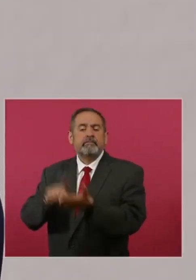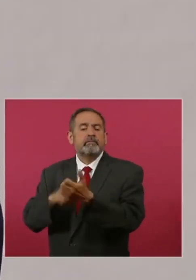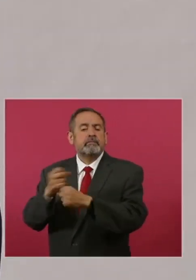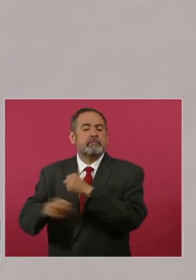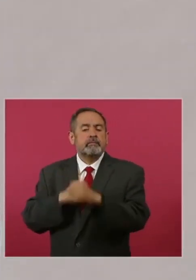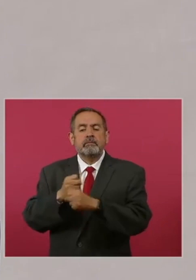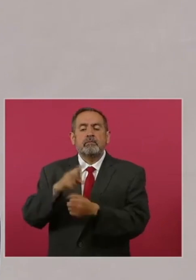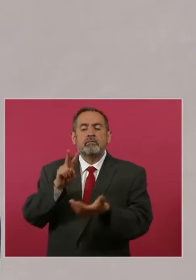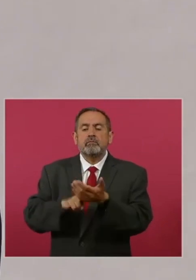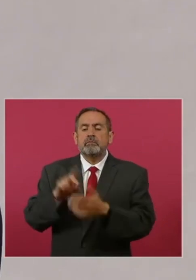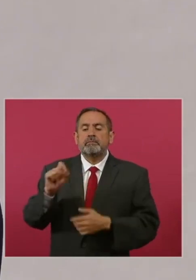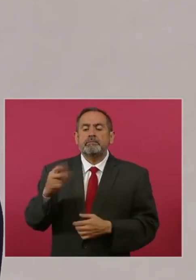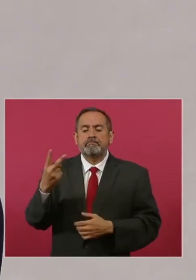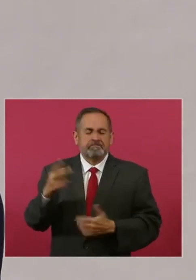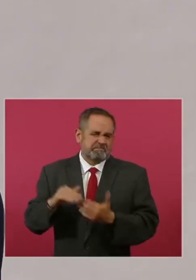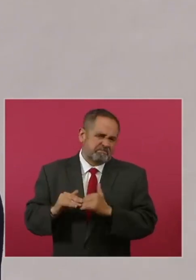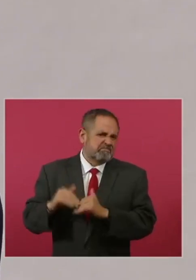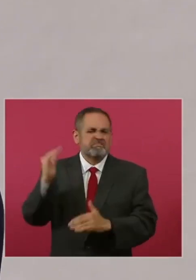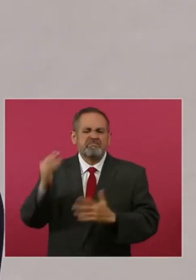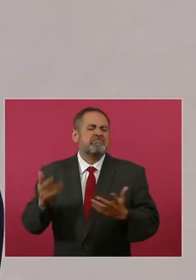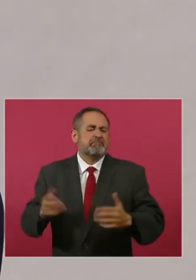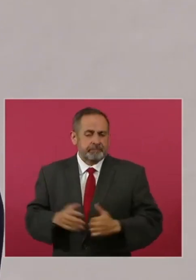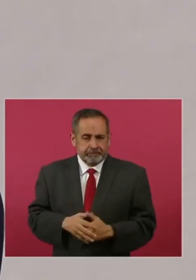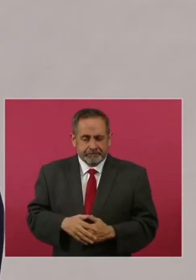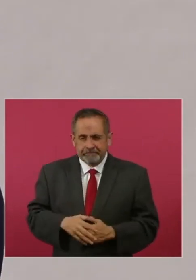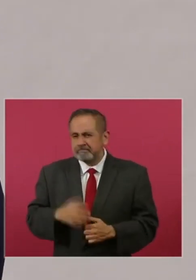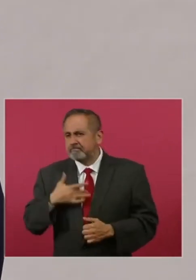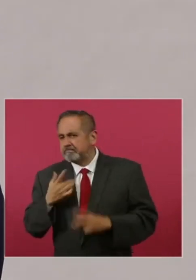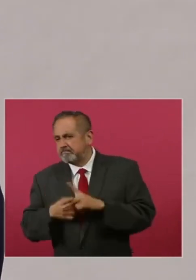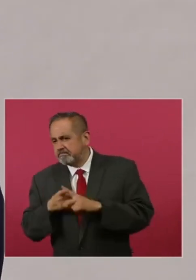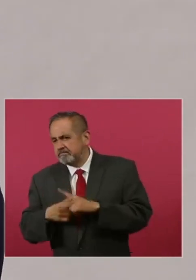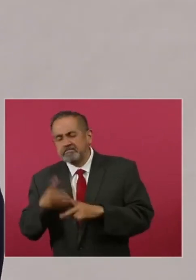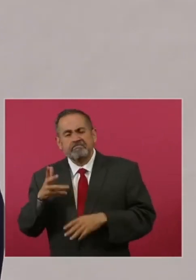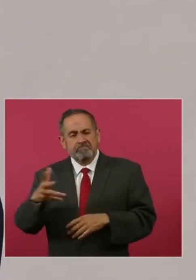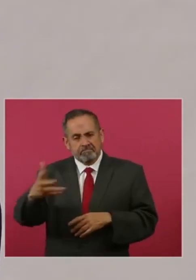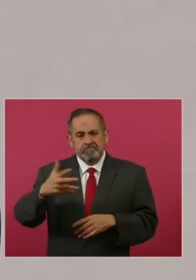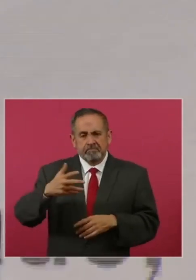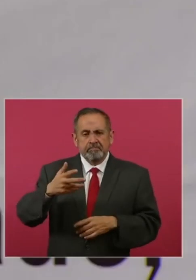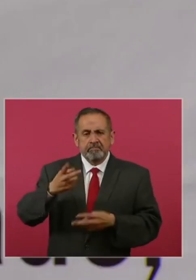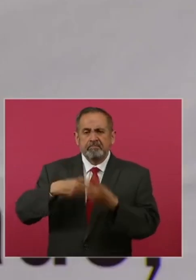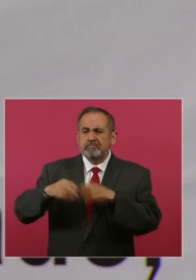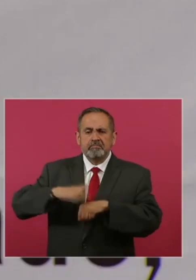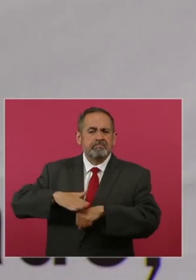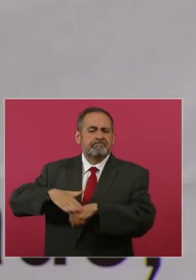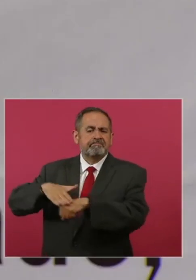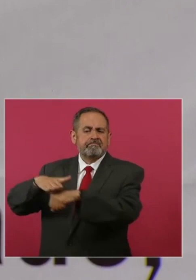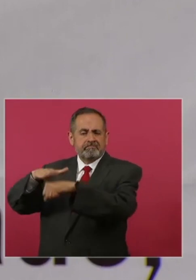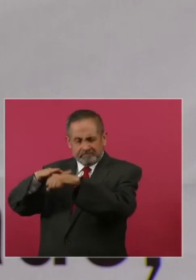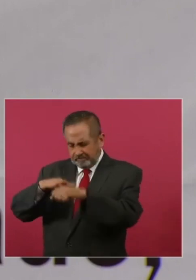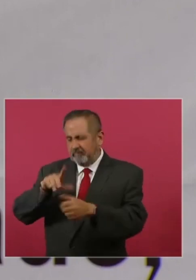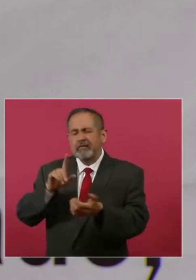Mexico, and I think the speech will give some clue as to why.